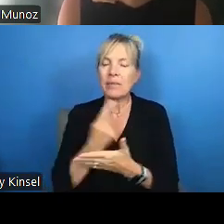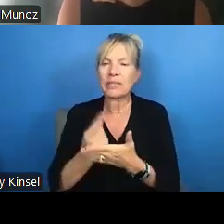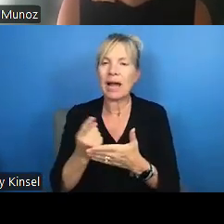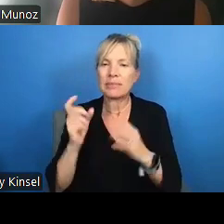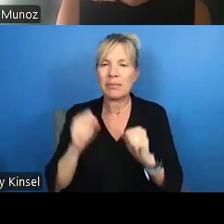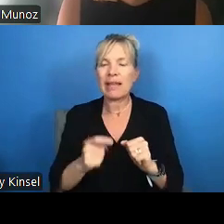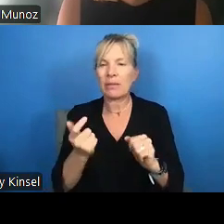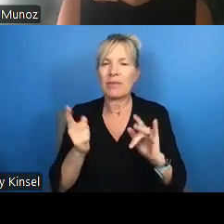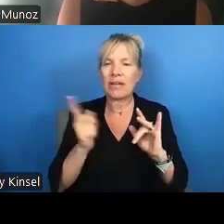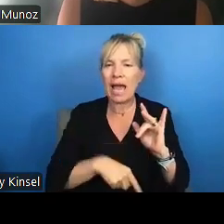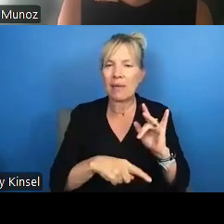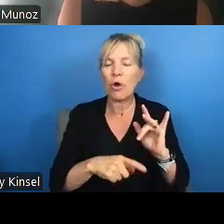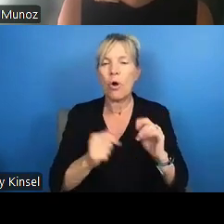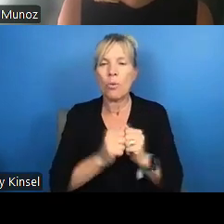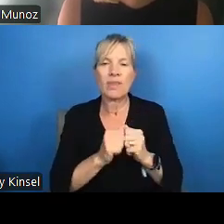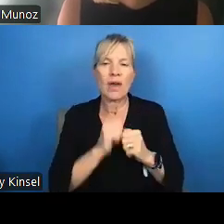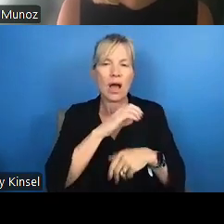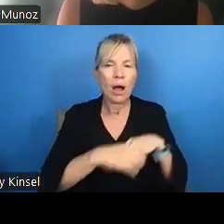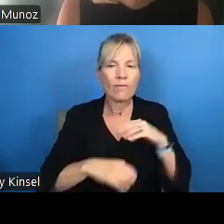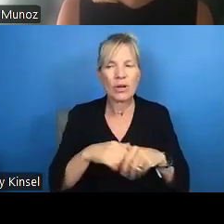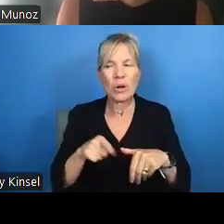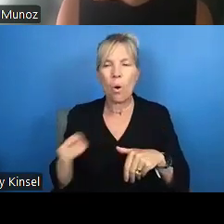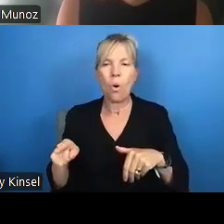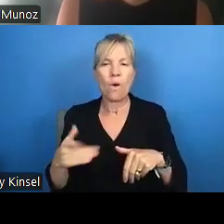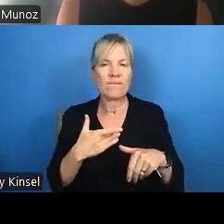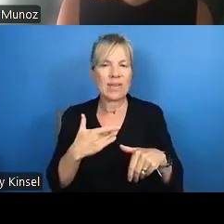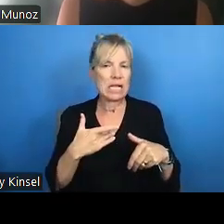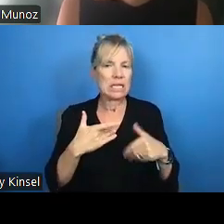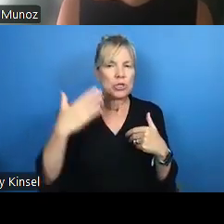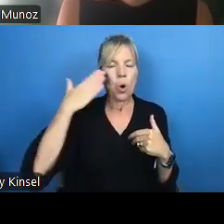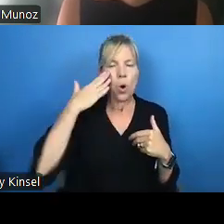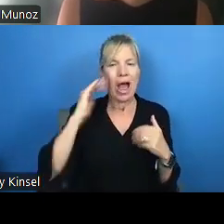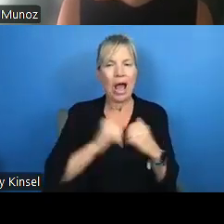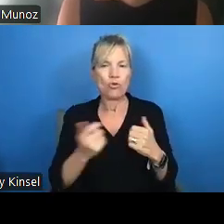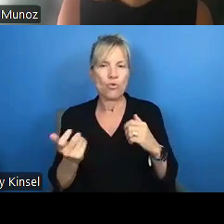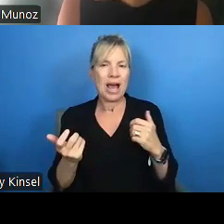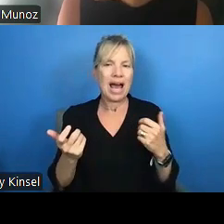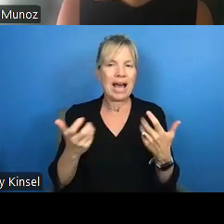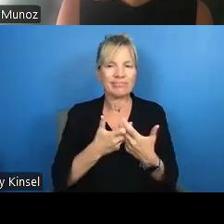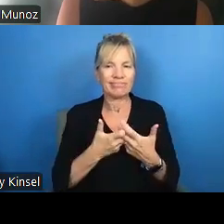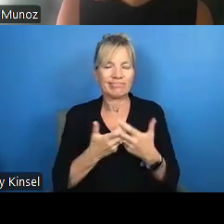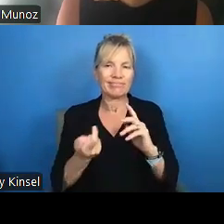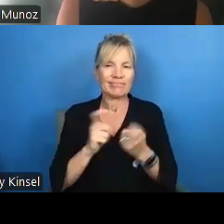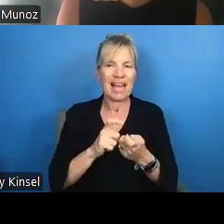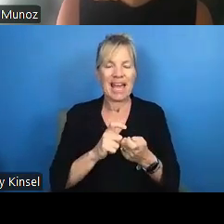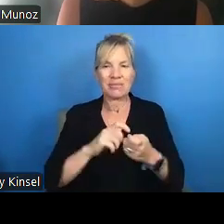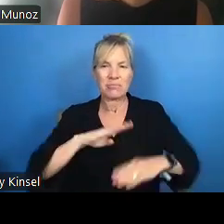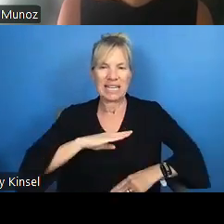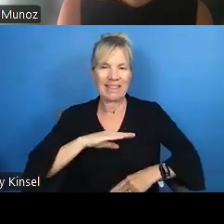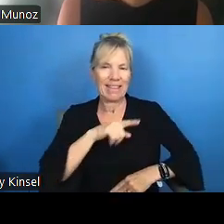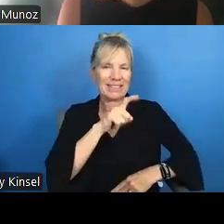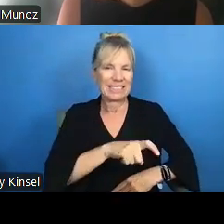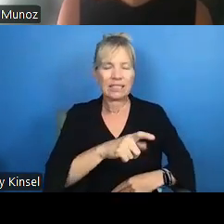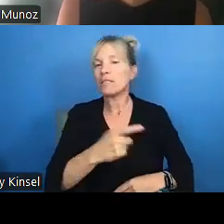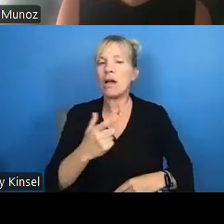gap in comfort level or knowledge and how to adapt and meet those needs. I know, Amy, if there